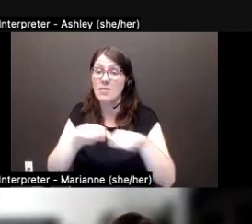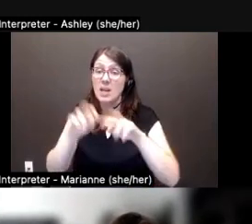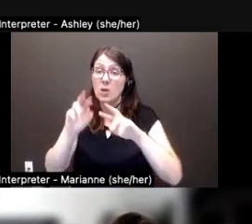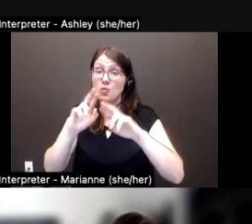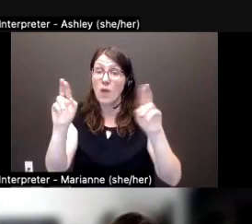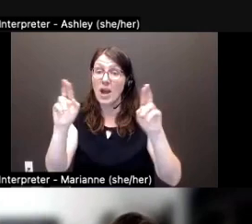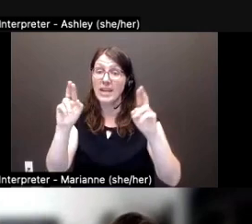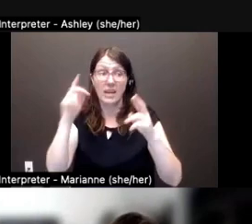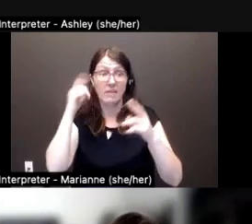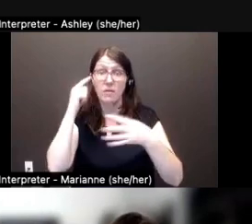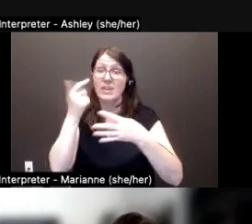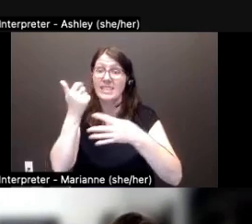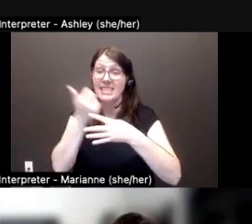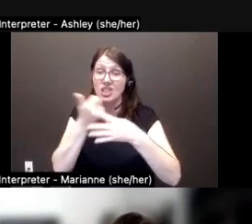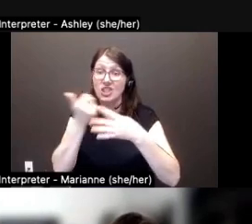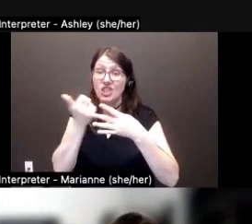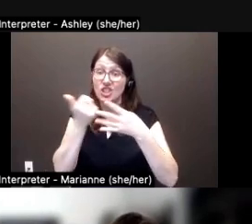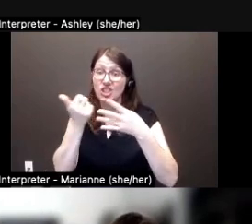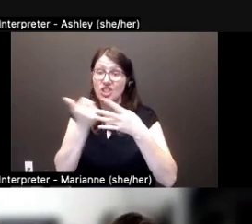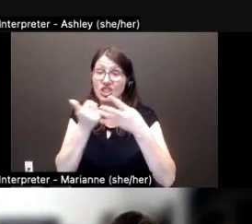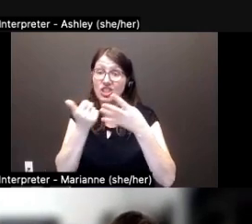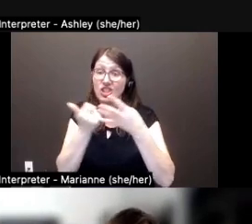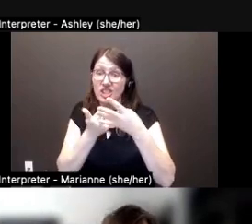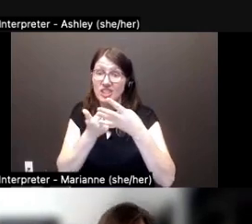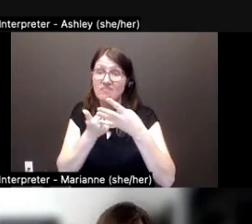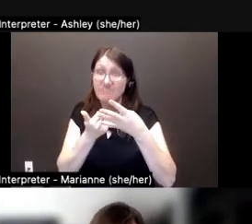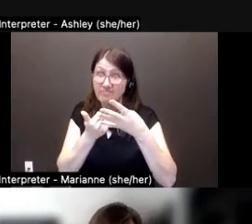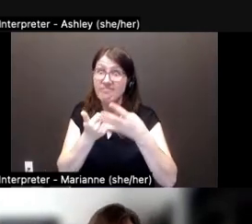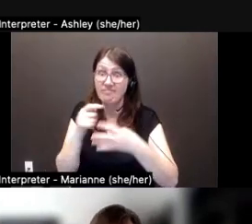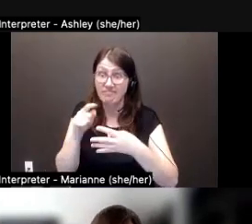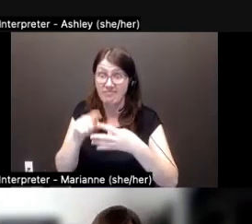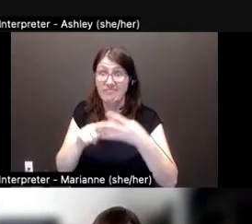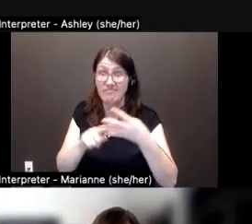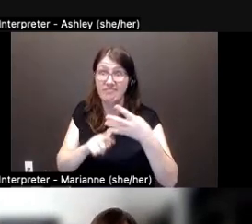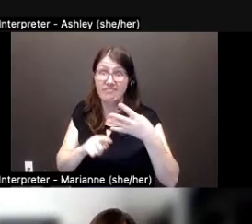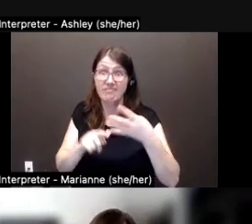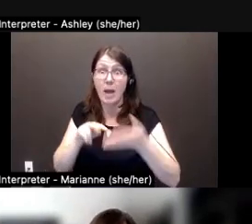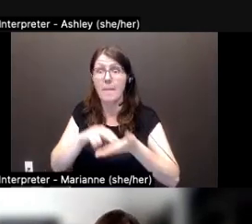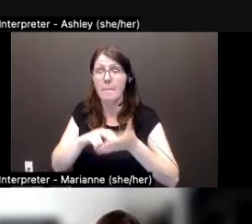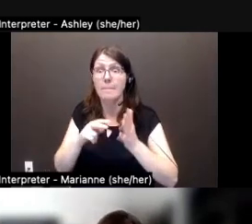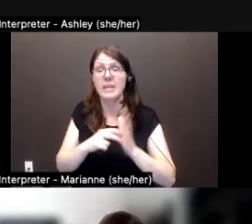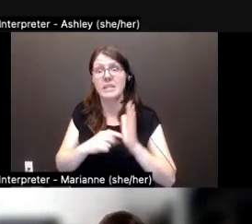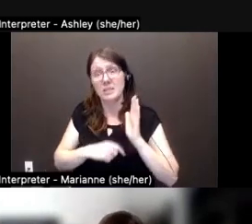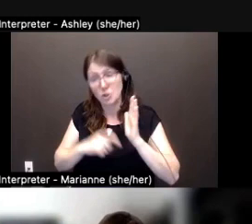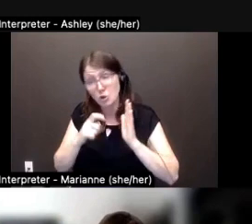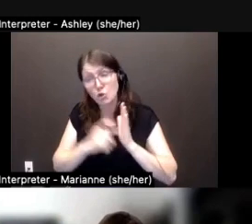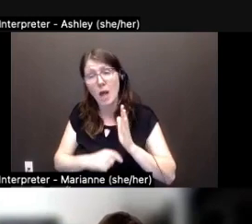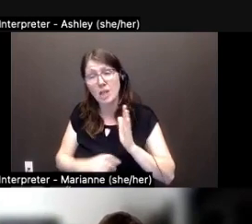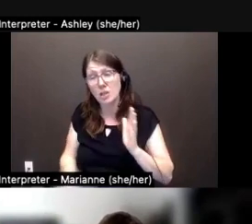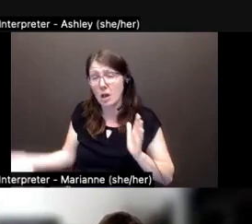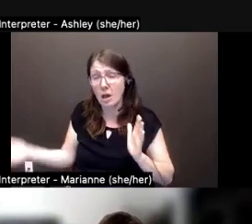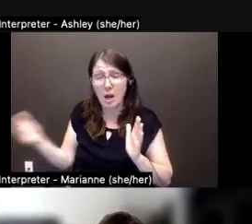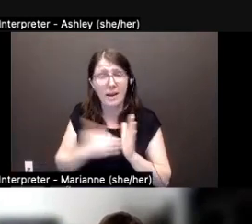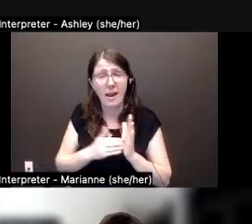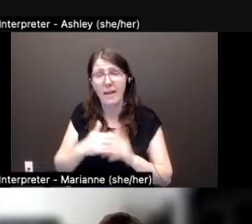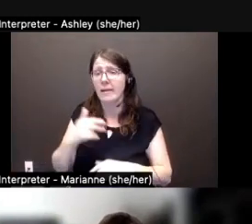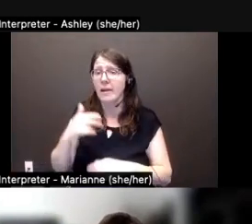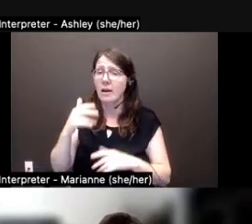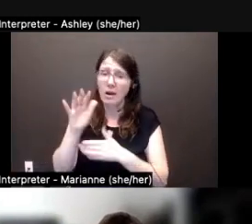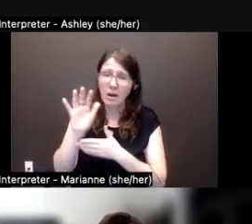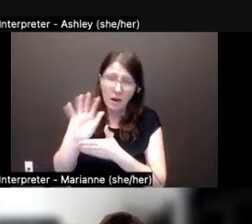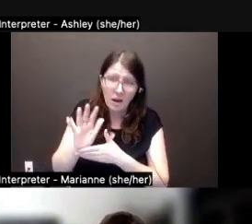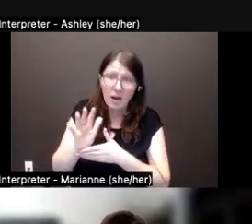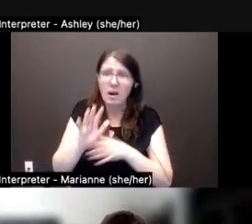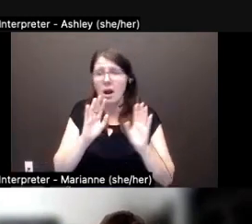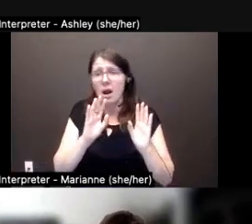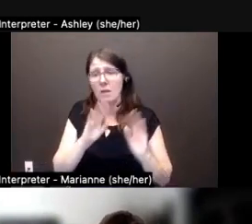slide presentation. I go straight to Canva and I go from scratch and create a template for